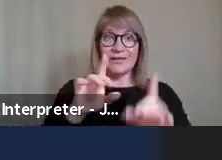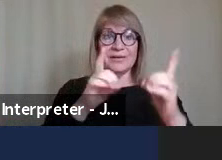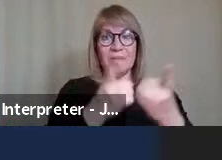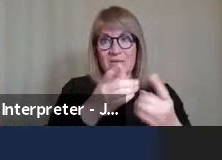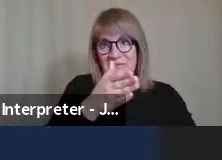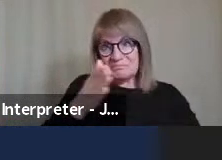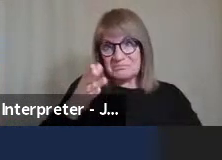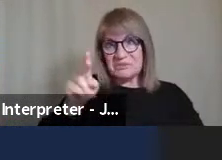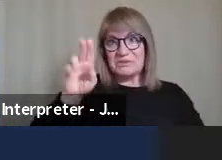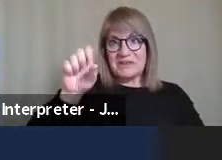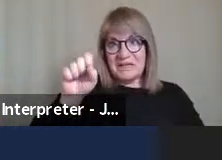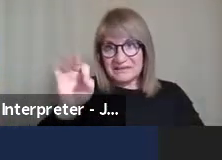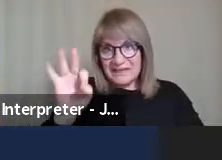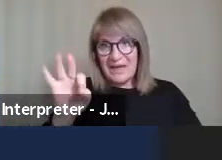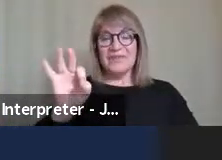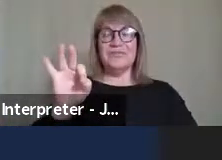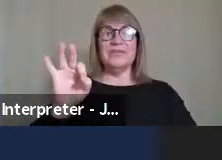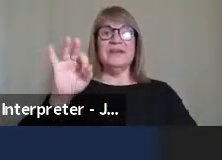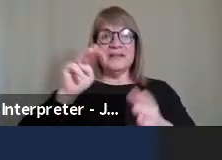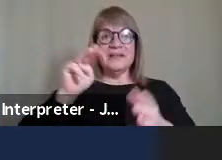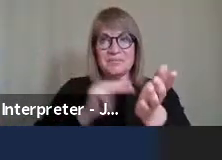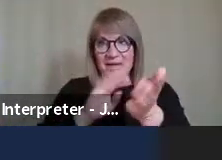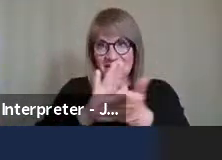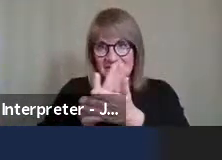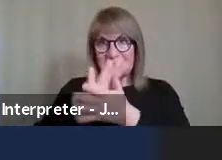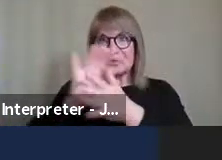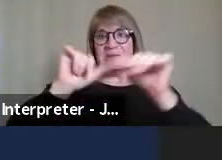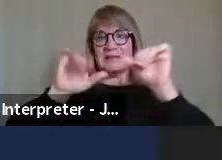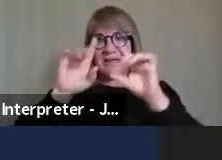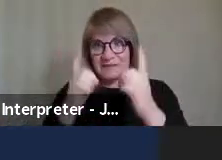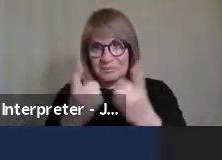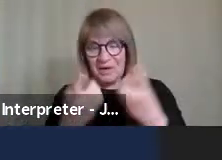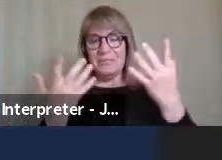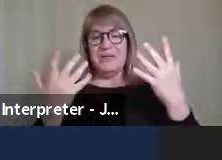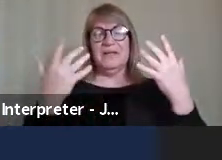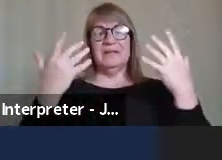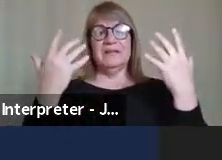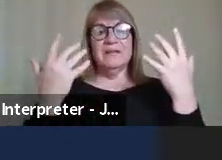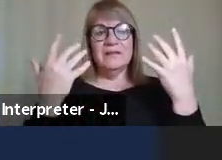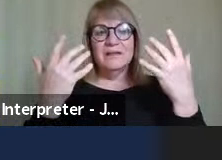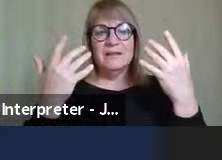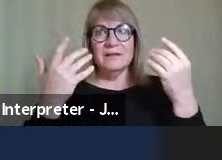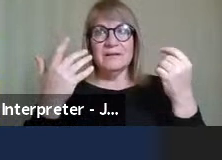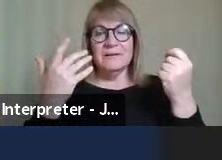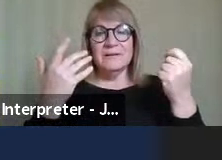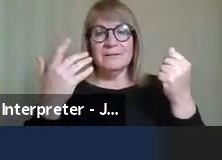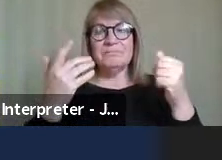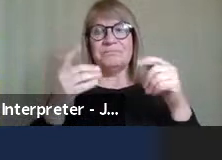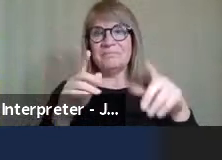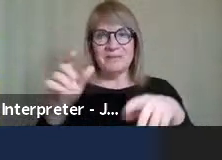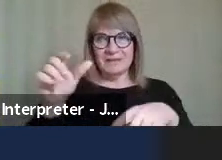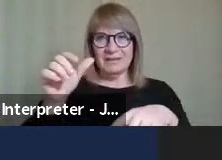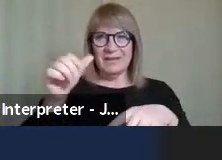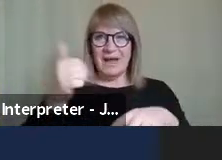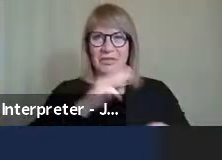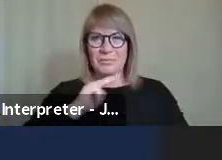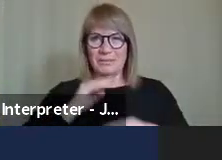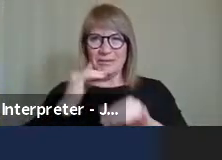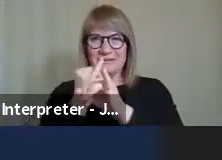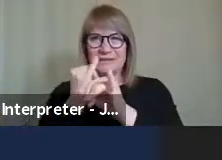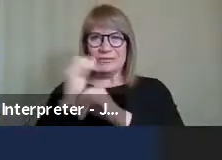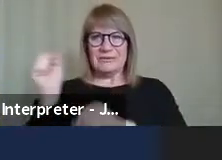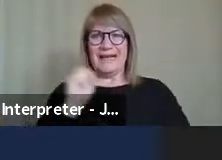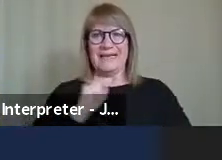medical school and other in science departments as well we're also joined by members increasingly from other institutions such as stanford